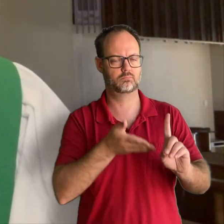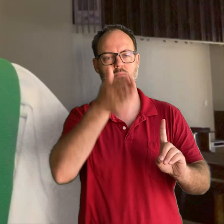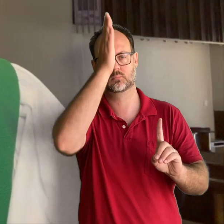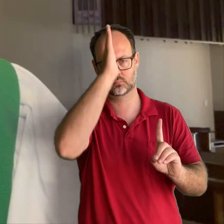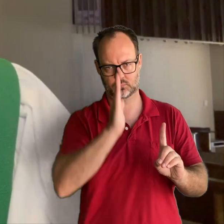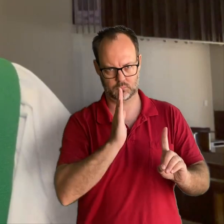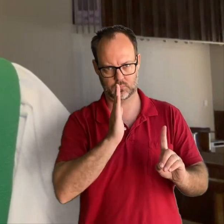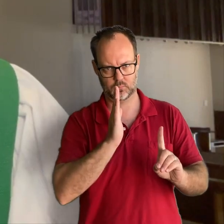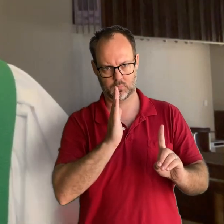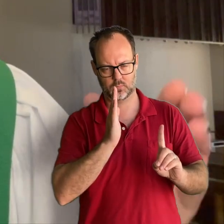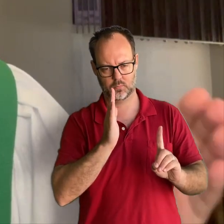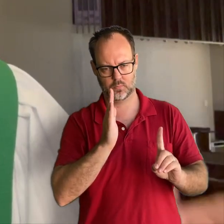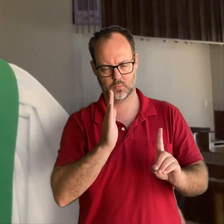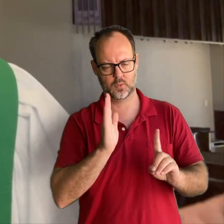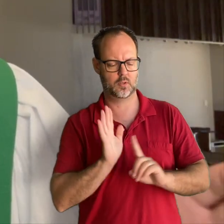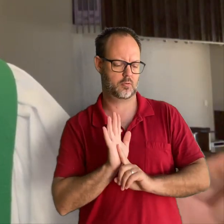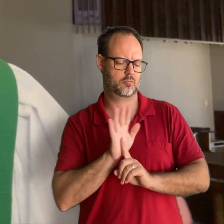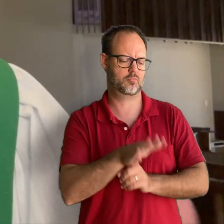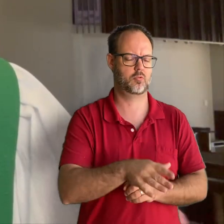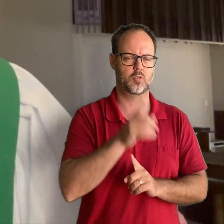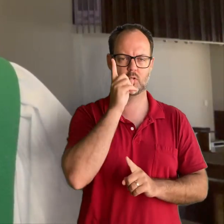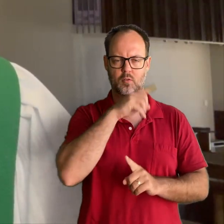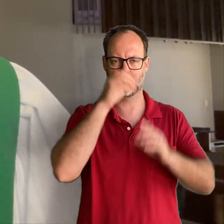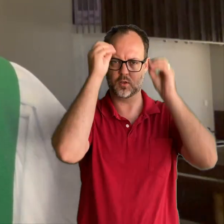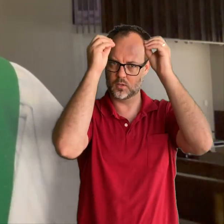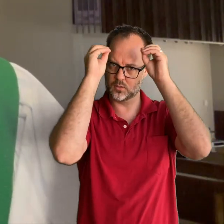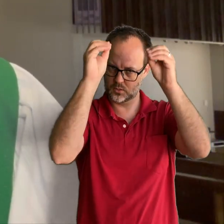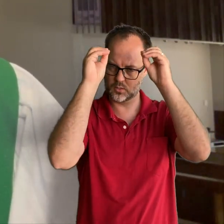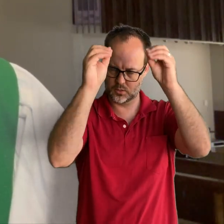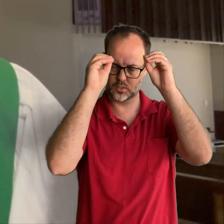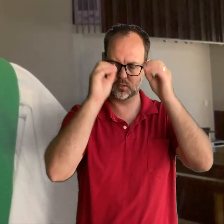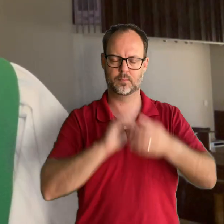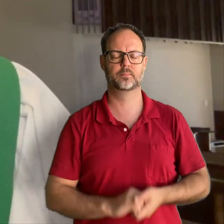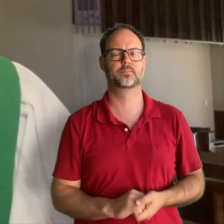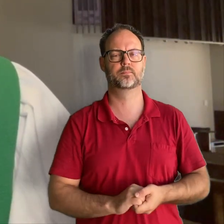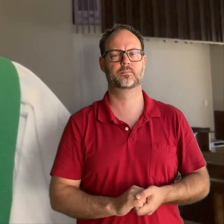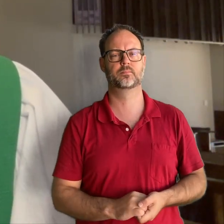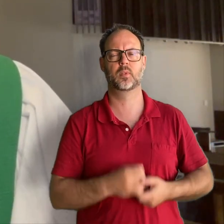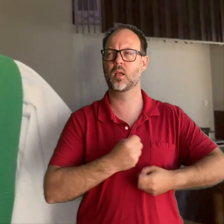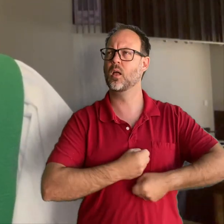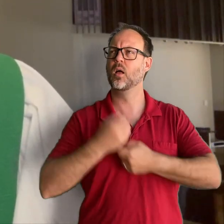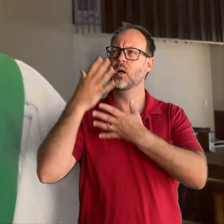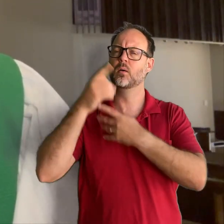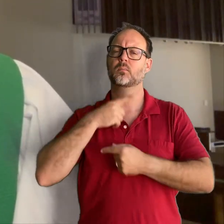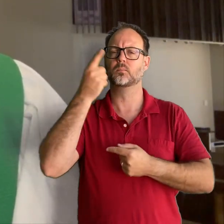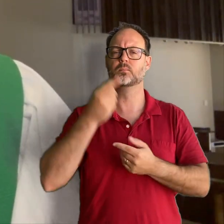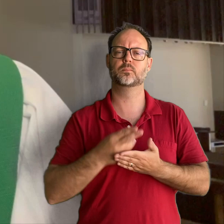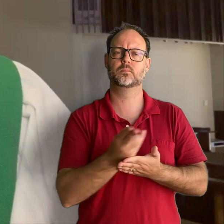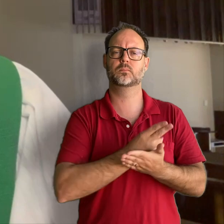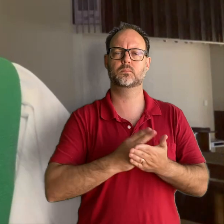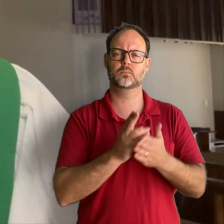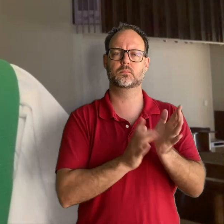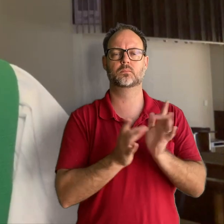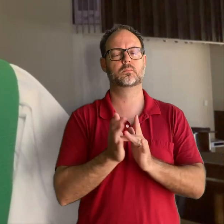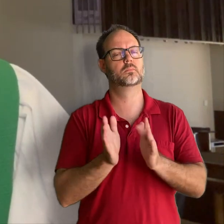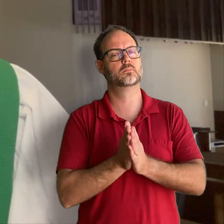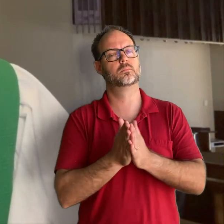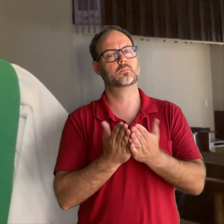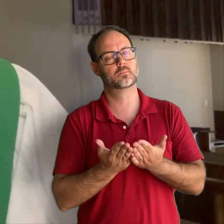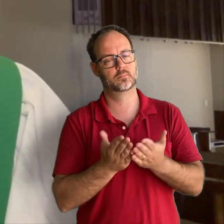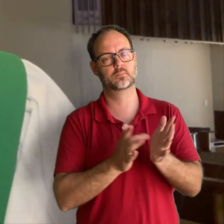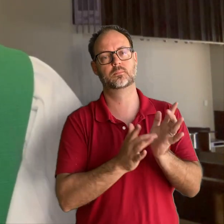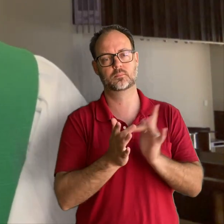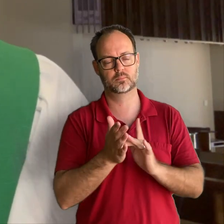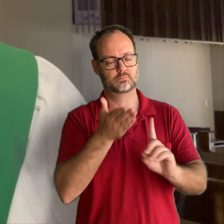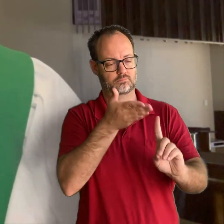God. And so they condemned this false teaching, and they confessed the truth of Holy Scripture,